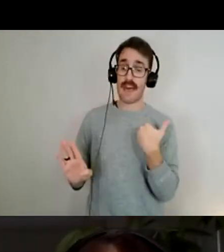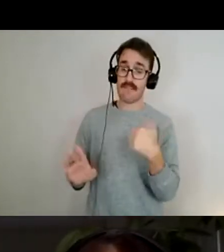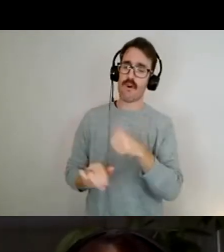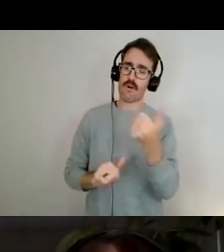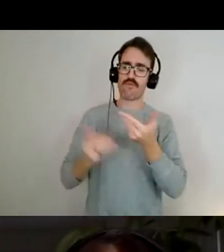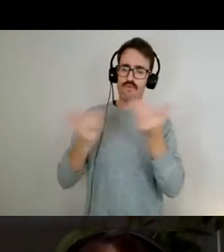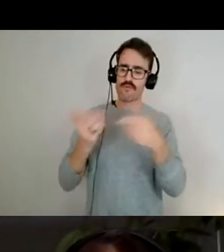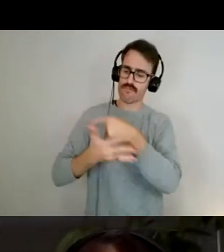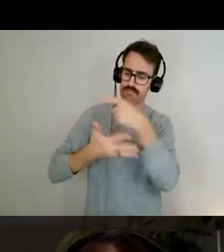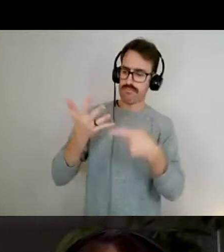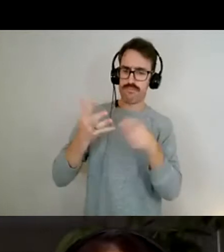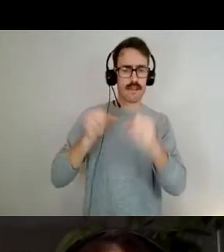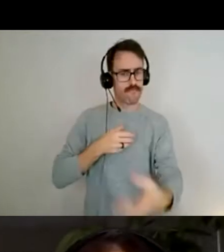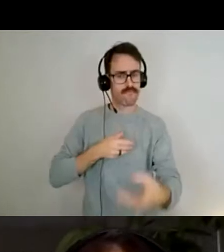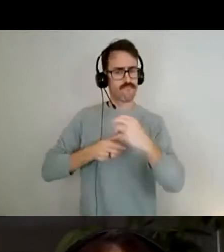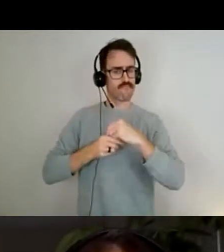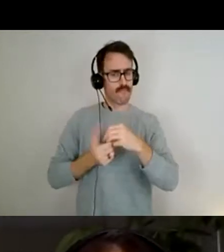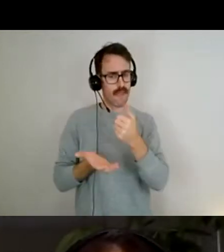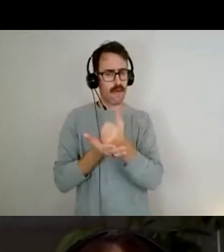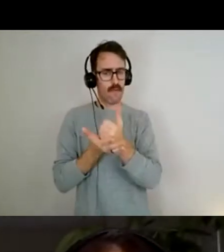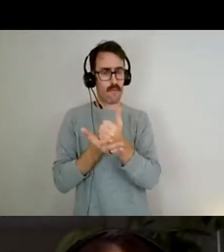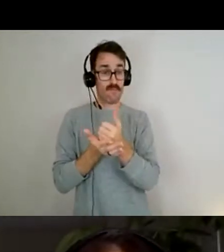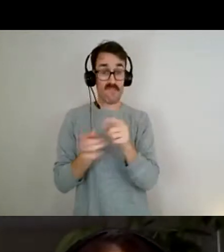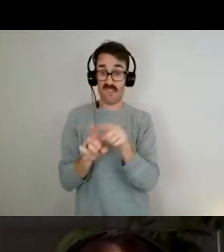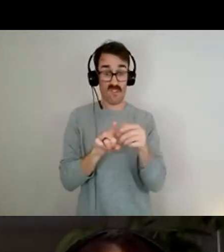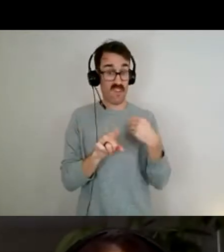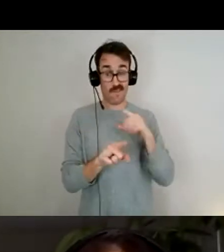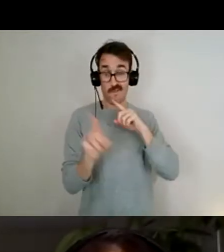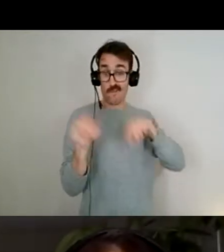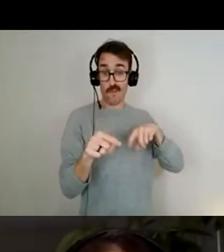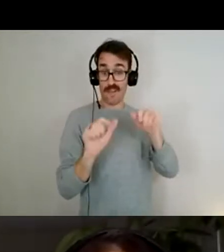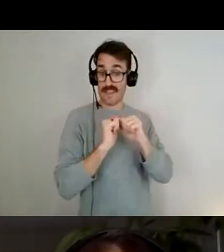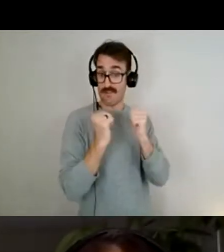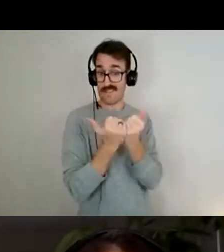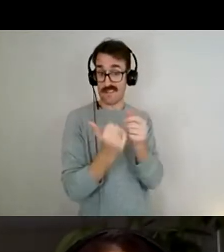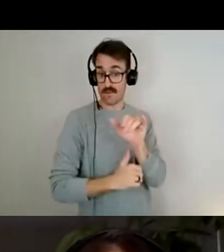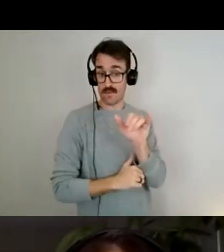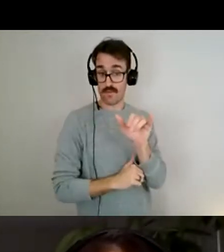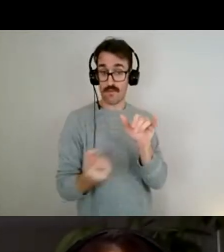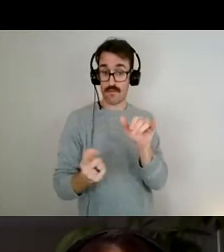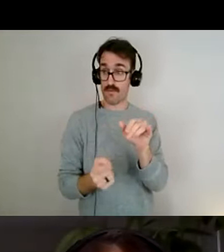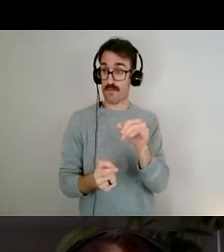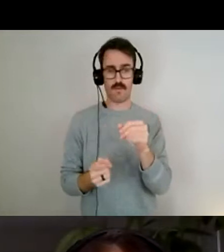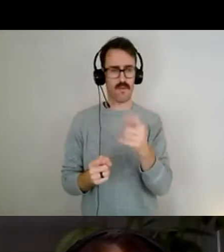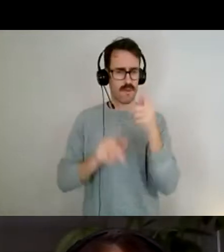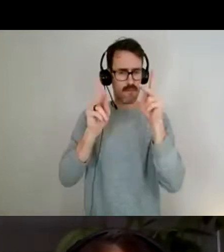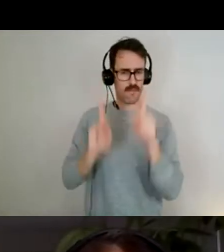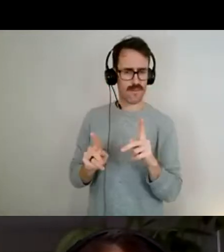and there are reporting agencies. So for the individuals who was asking